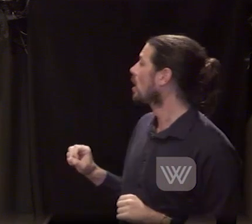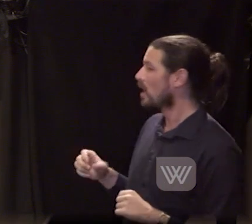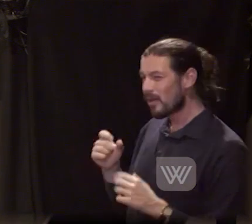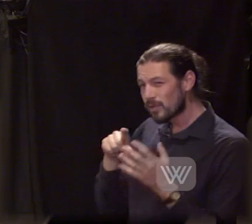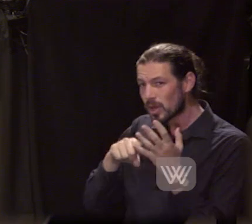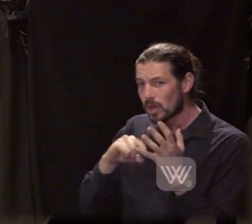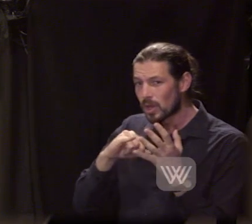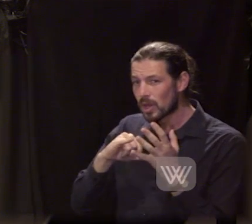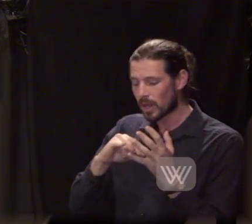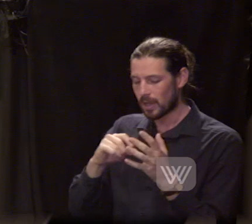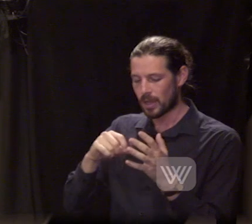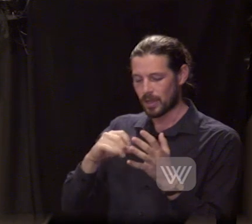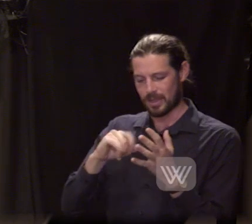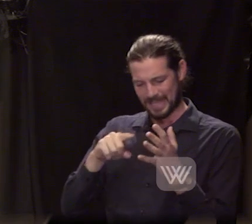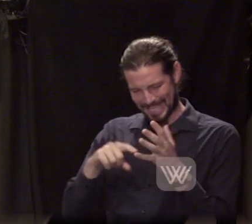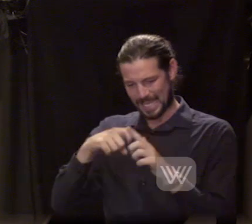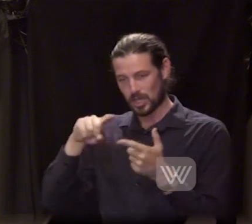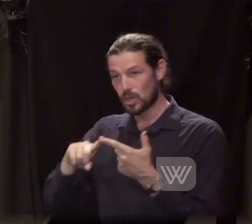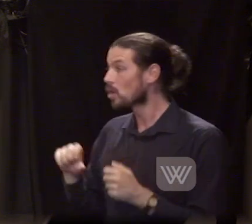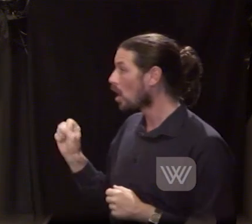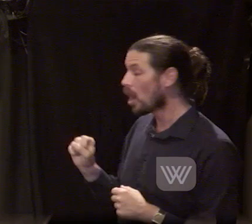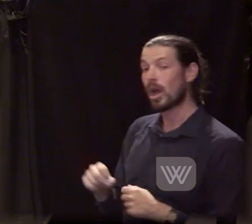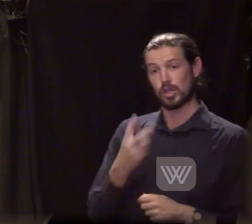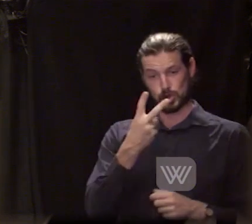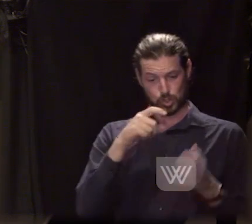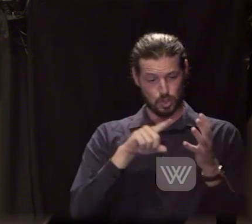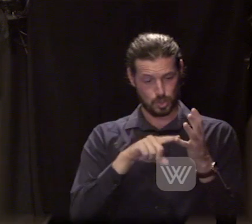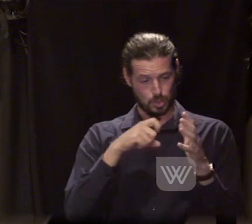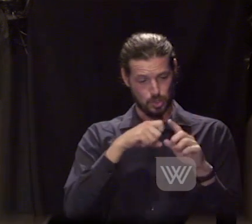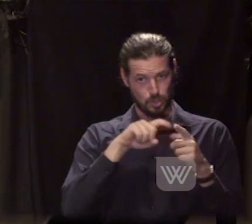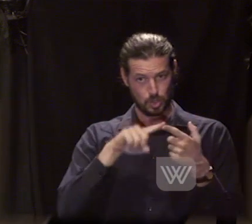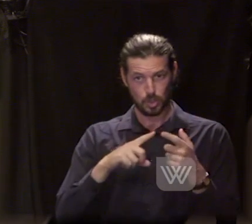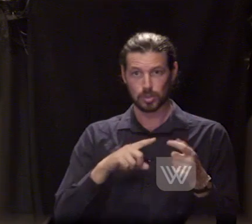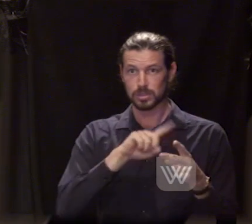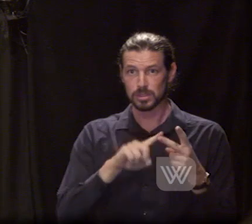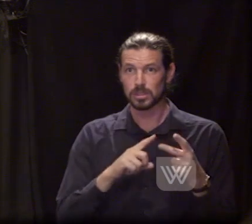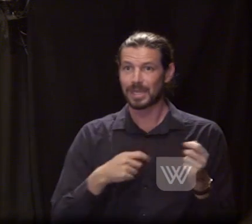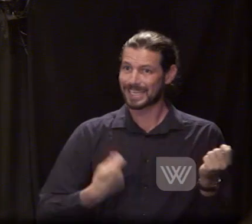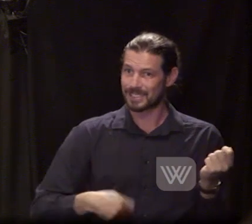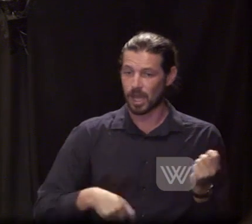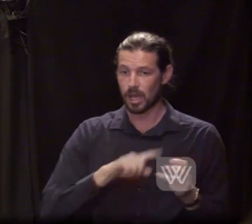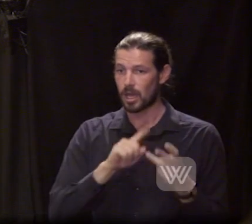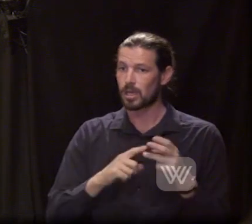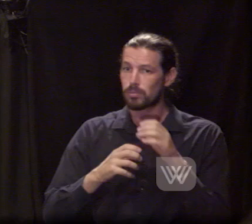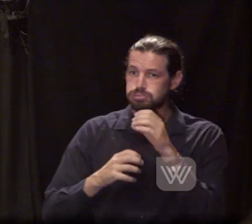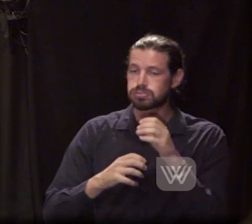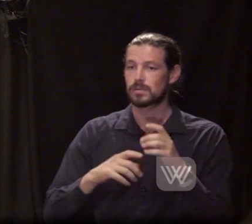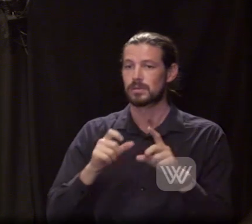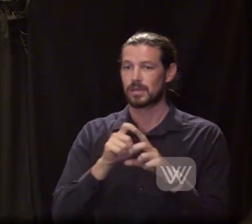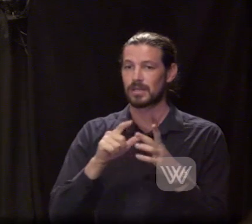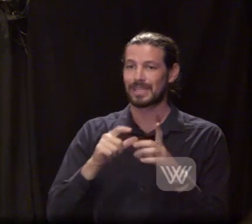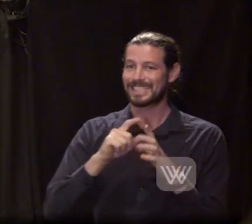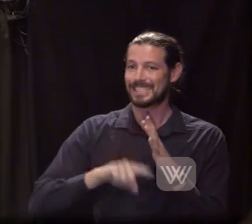2 ukuleles and a guitar and a didgeridoo. Cool. I did not know that. Did that go down well? I'm just picturing someone